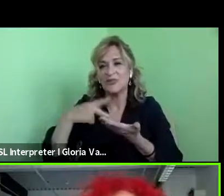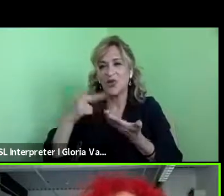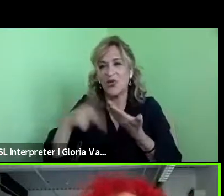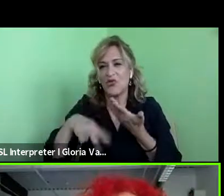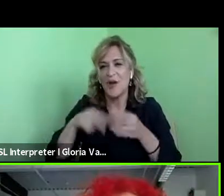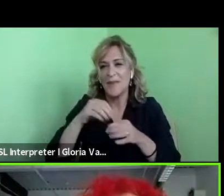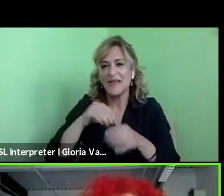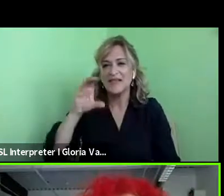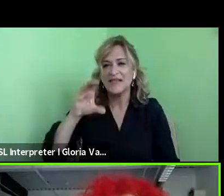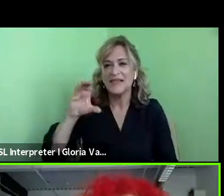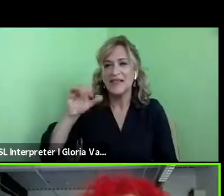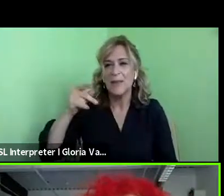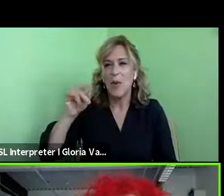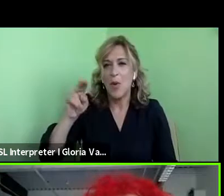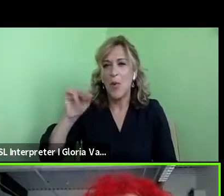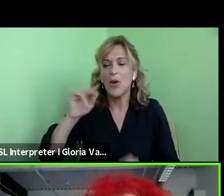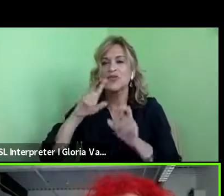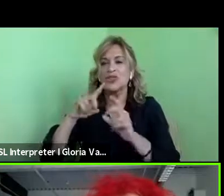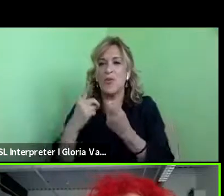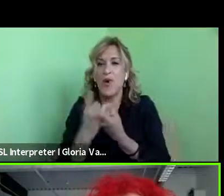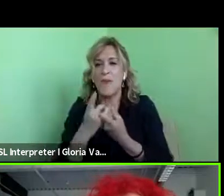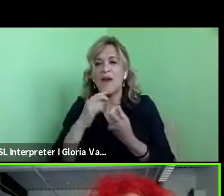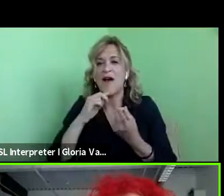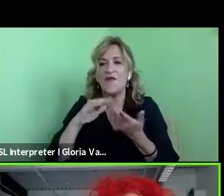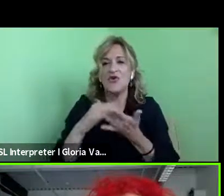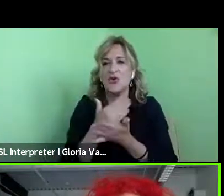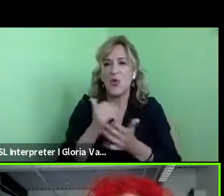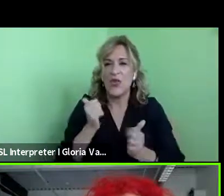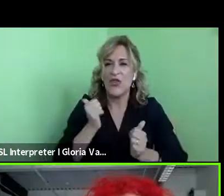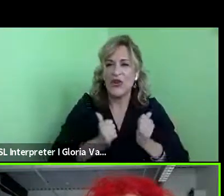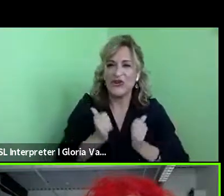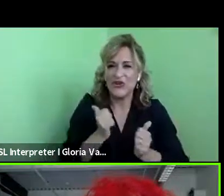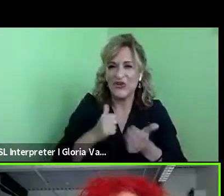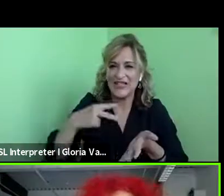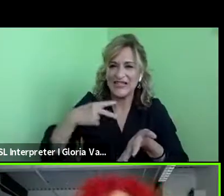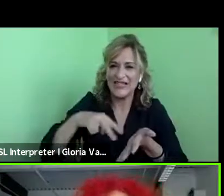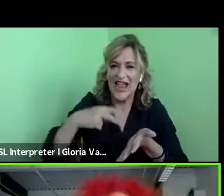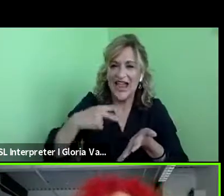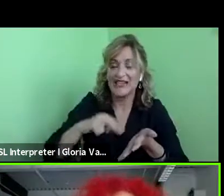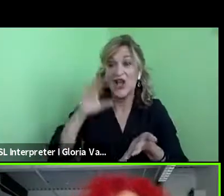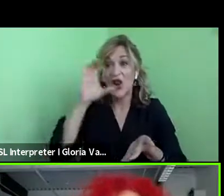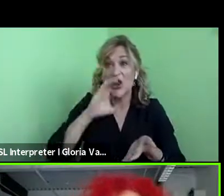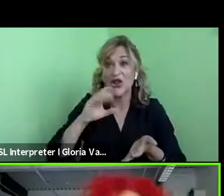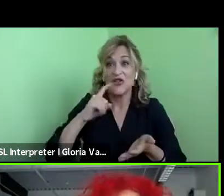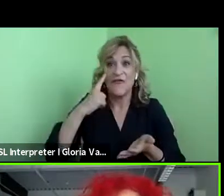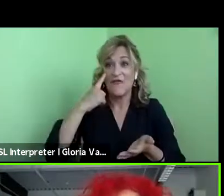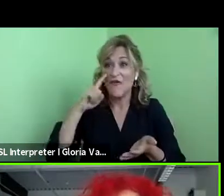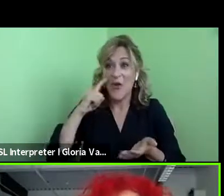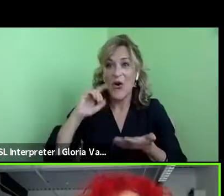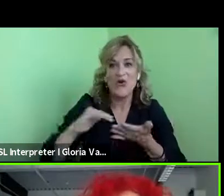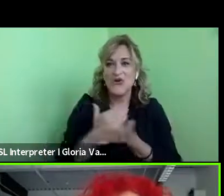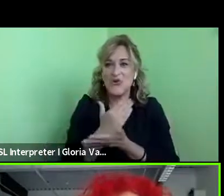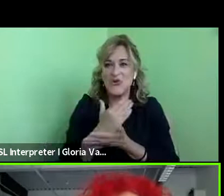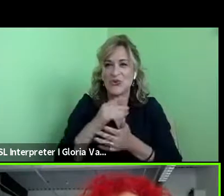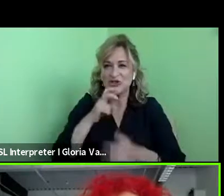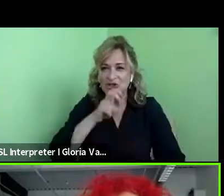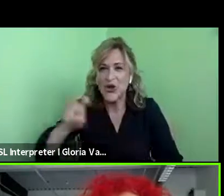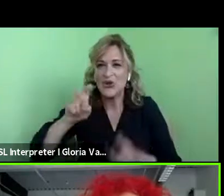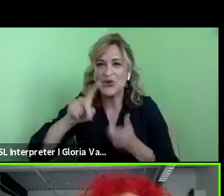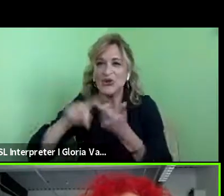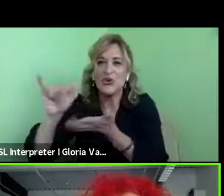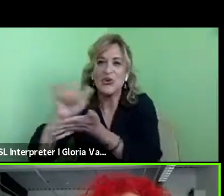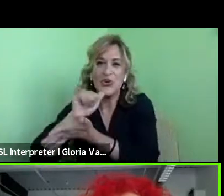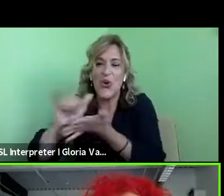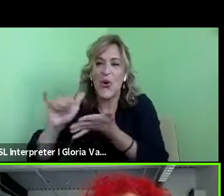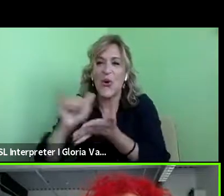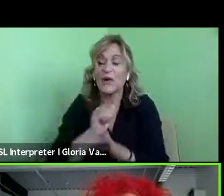Pomona, Department of Theater and New Dance. I'm looking forward to a new New York journey. And yes, today